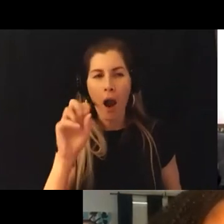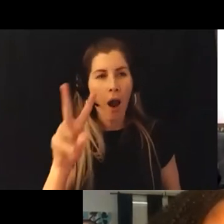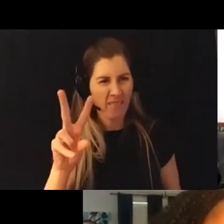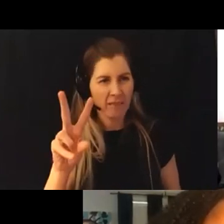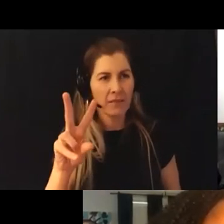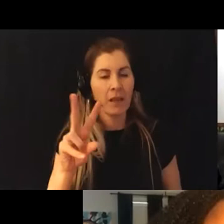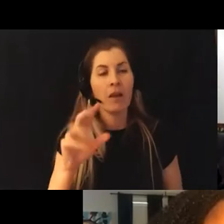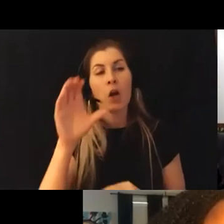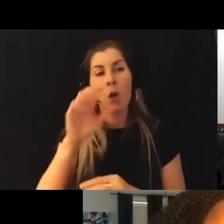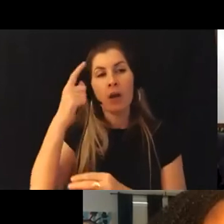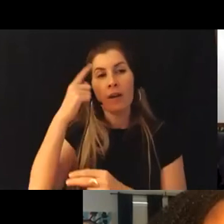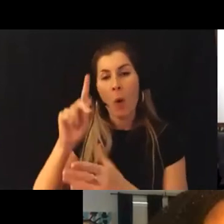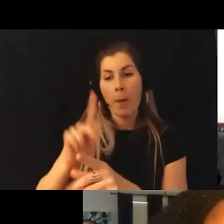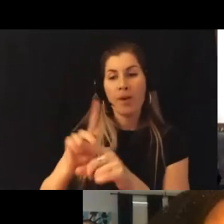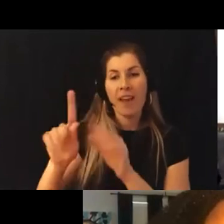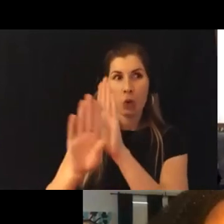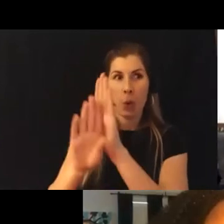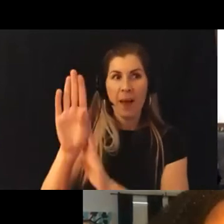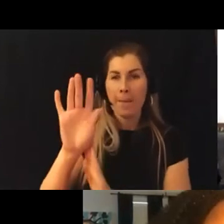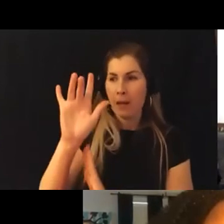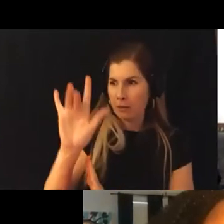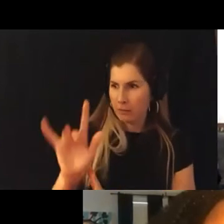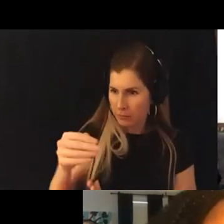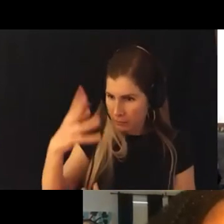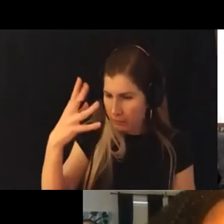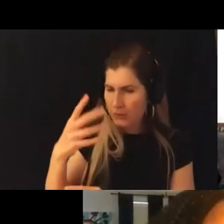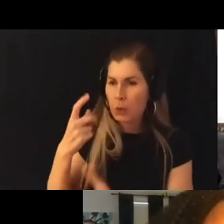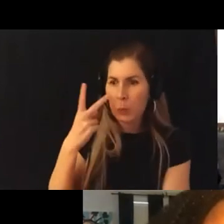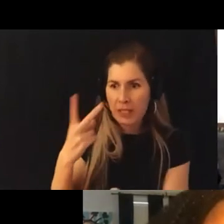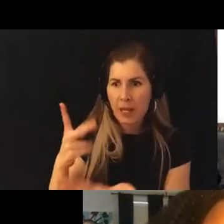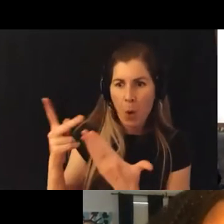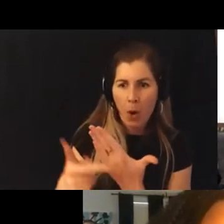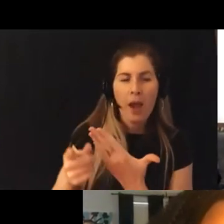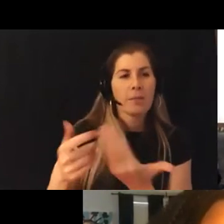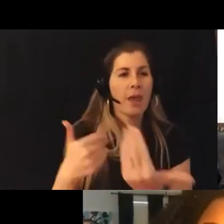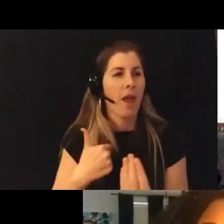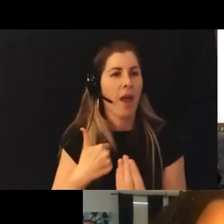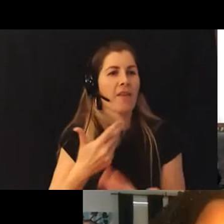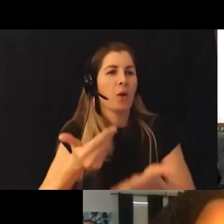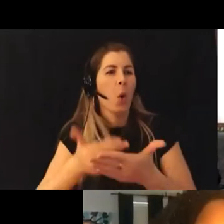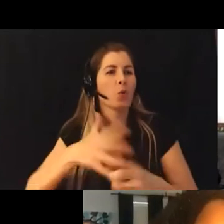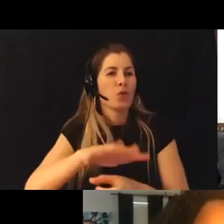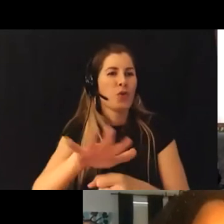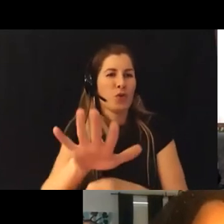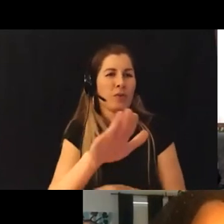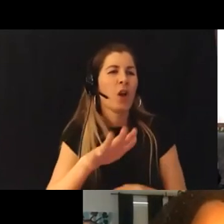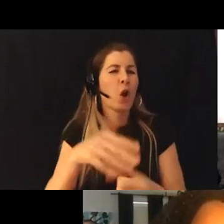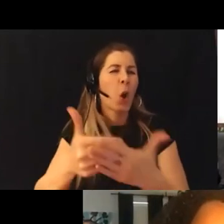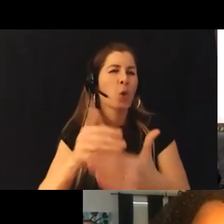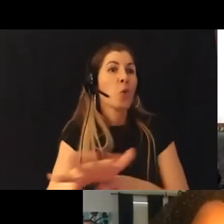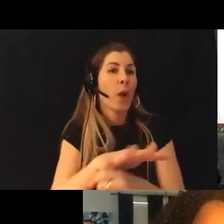search professional development to find programs that may be available in your area. A lot of